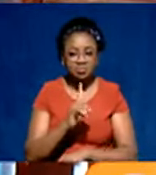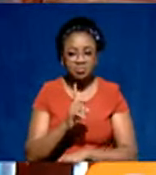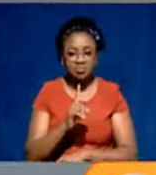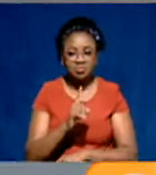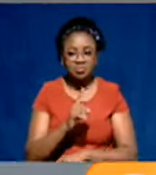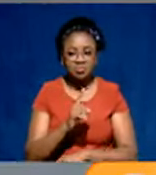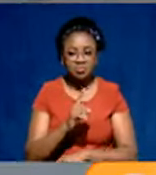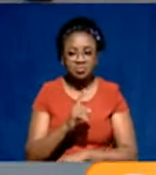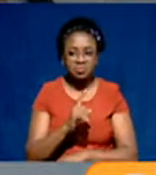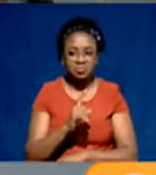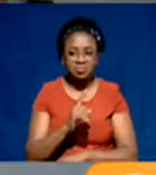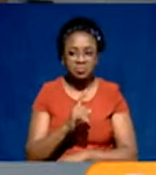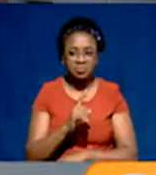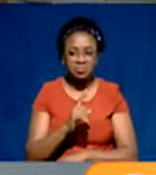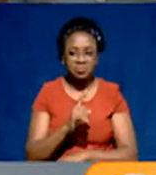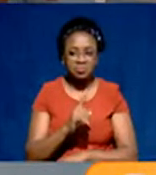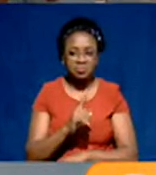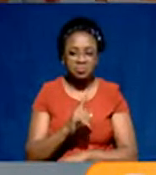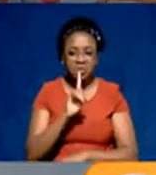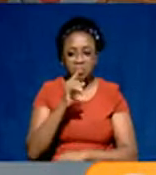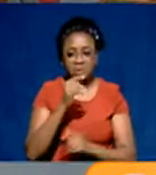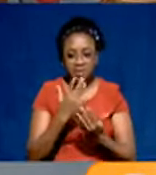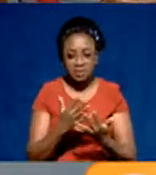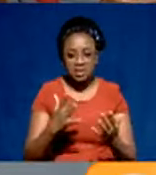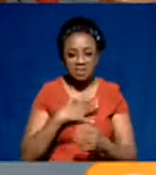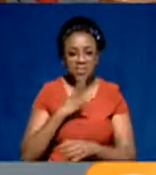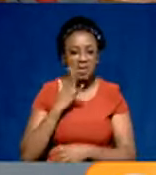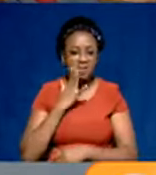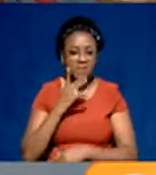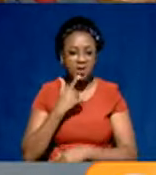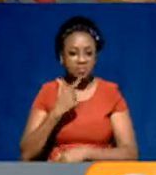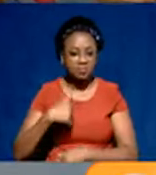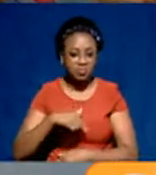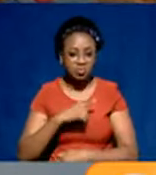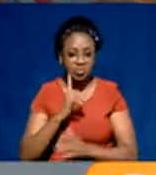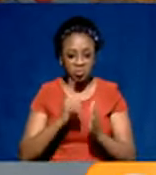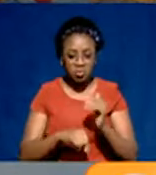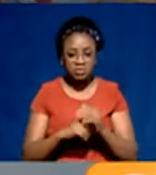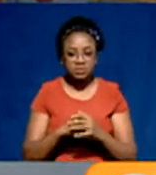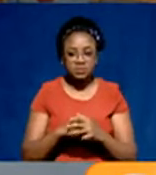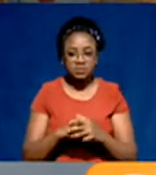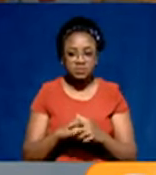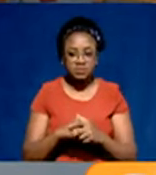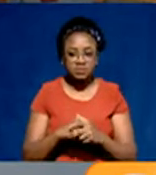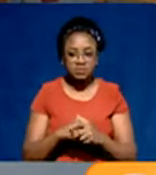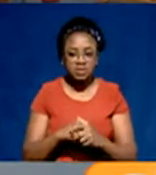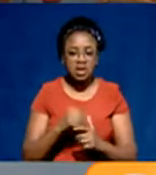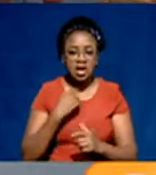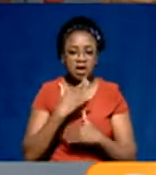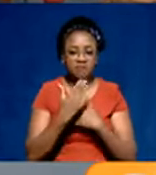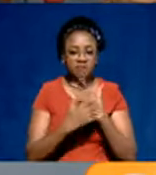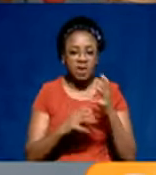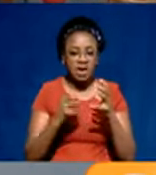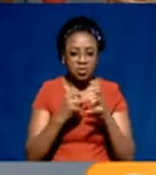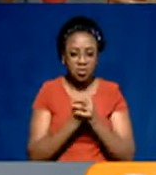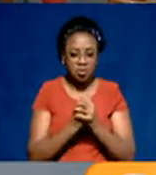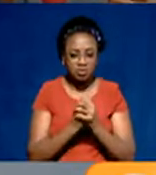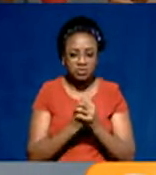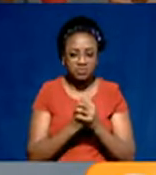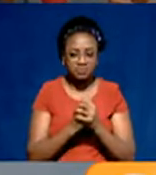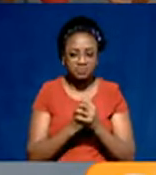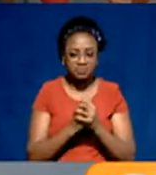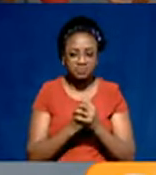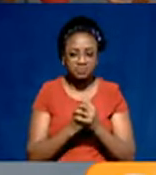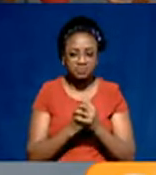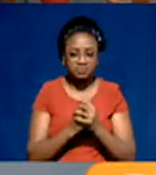know much about it. But one thing I was told by my mom from the medical results is that there was a clot. Yeah, and he said,